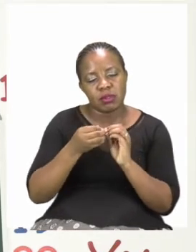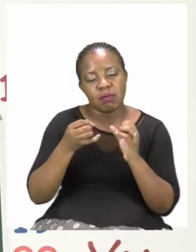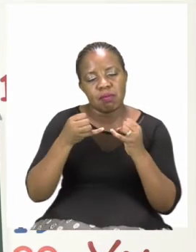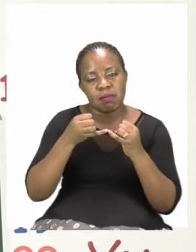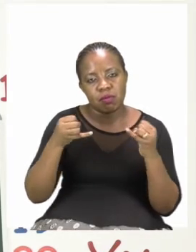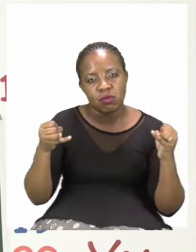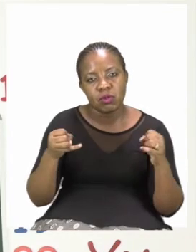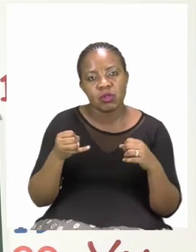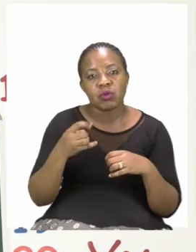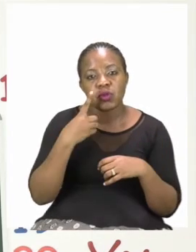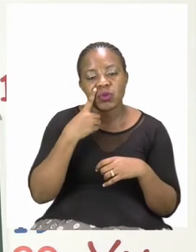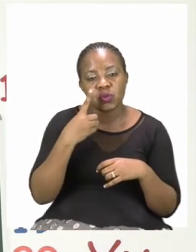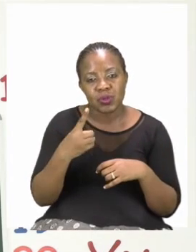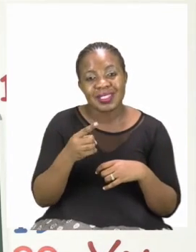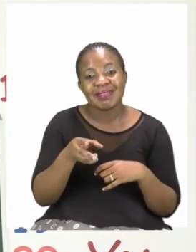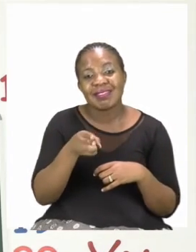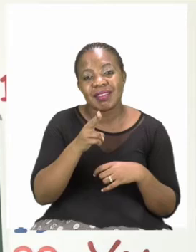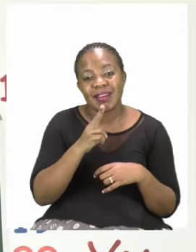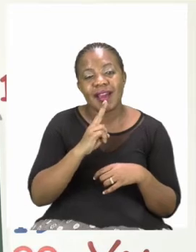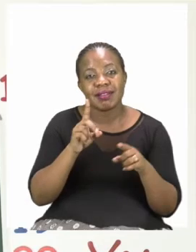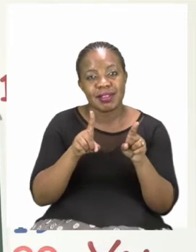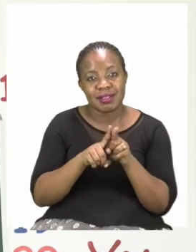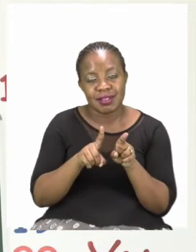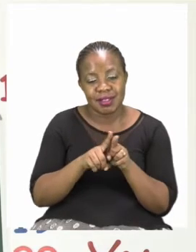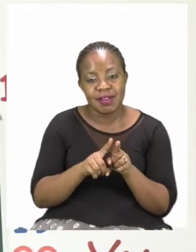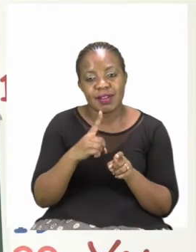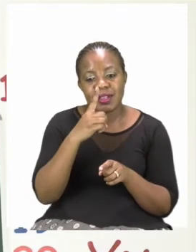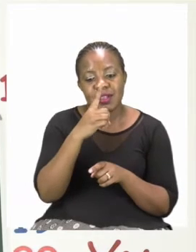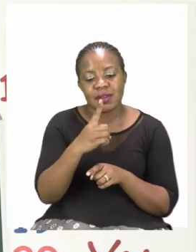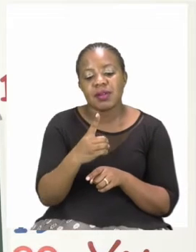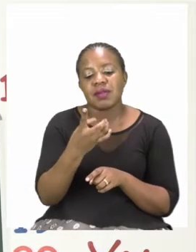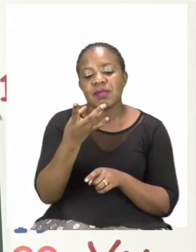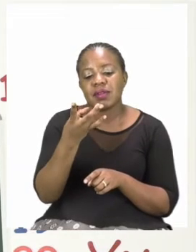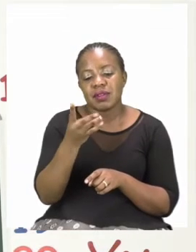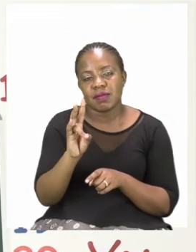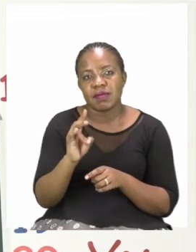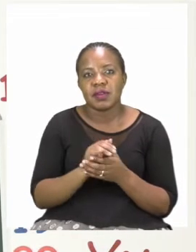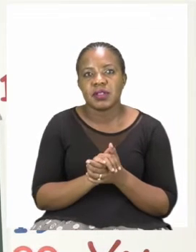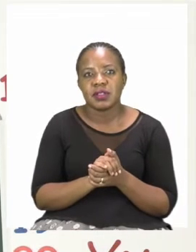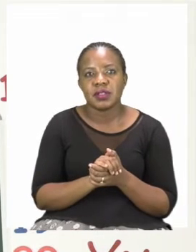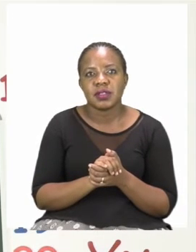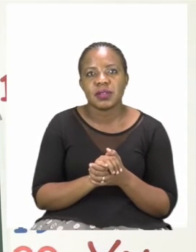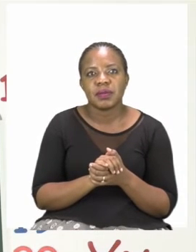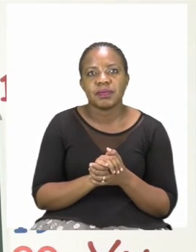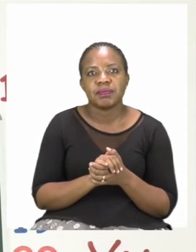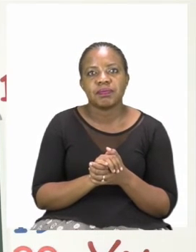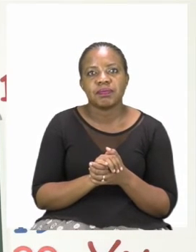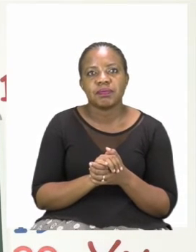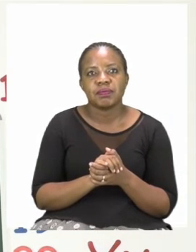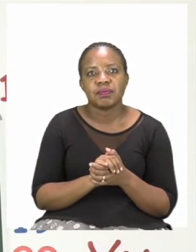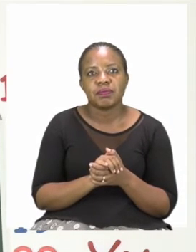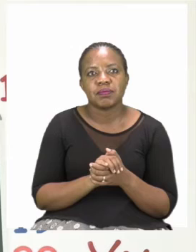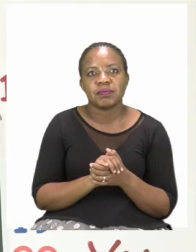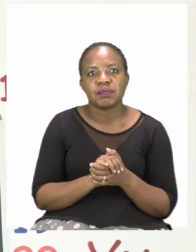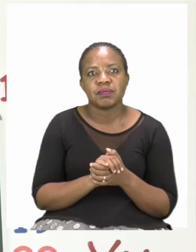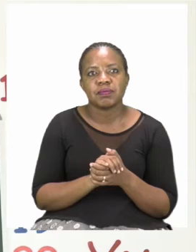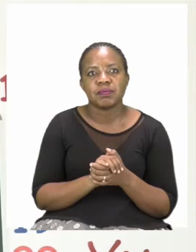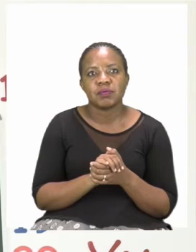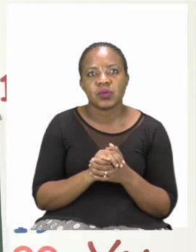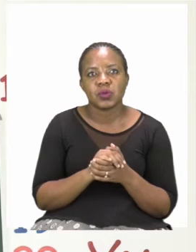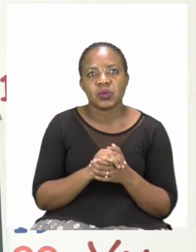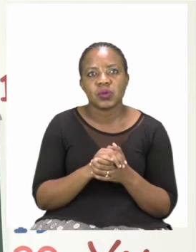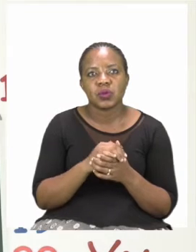lesson booklet. Please cut the top of the lesson booklet with a pair of scissors